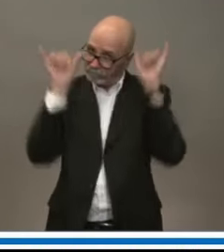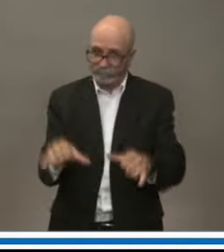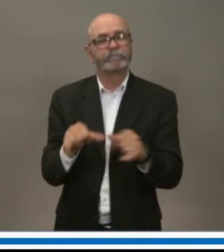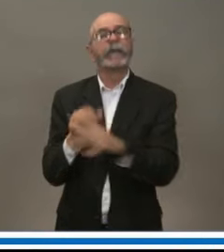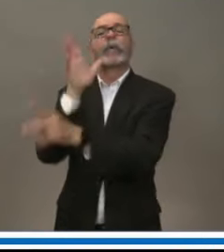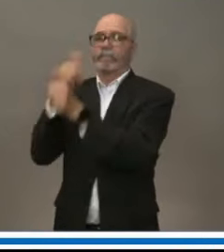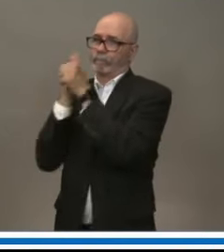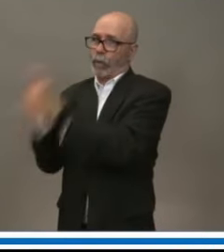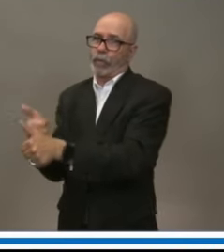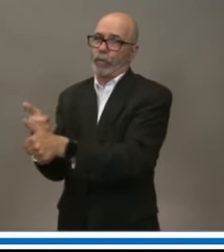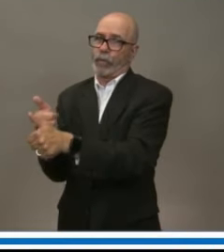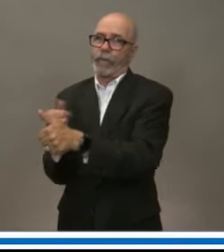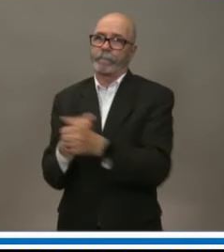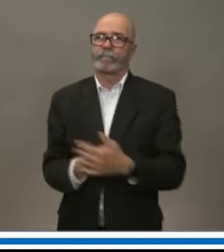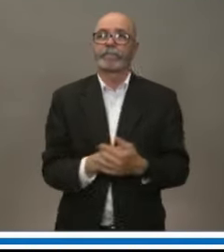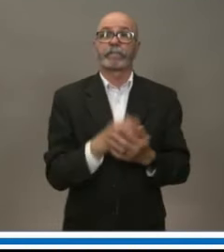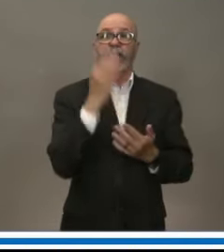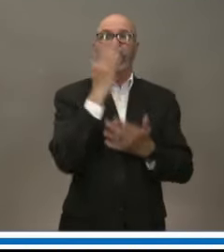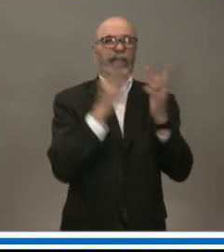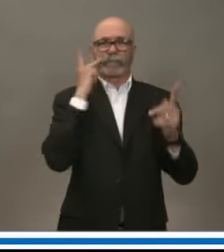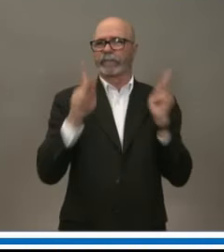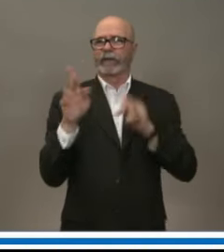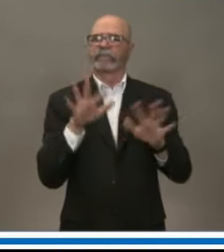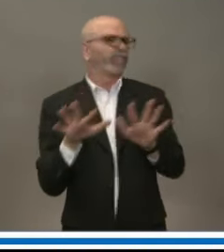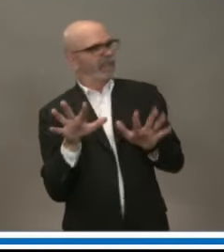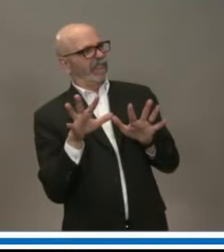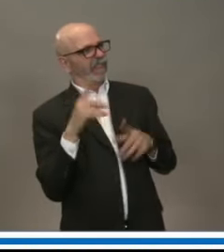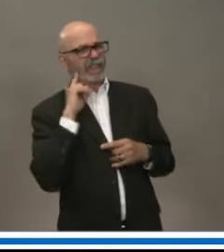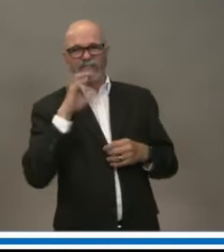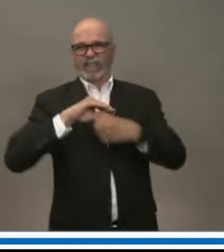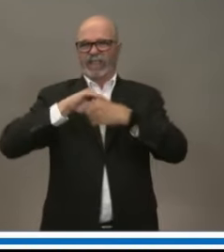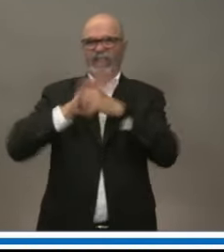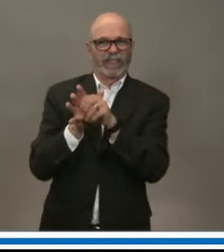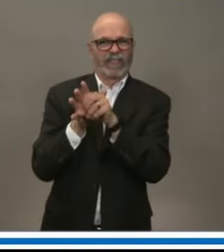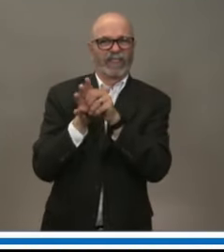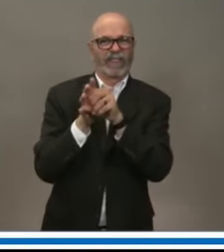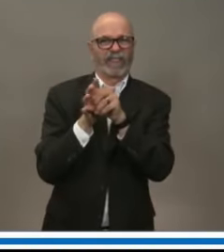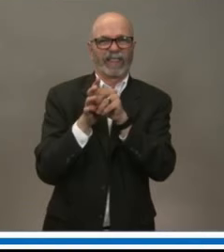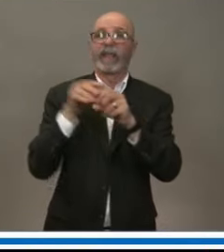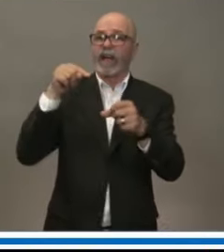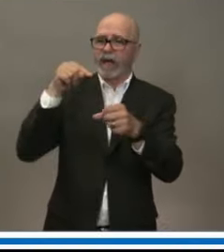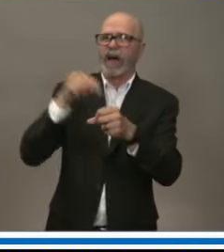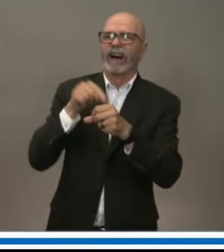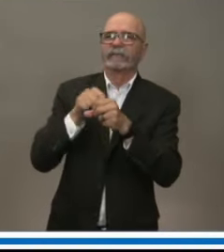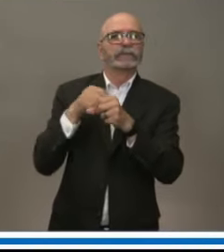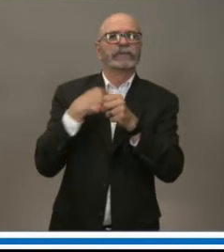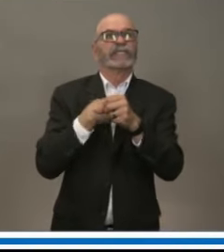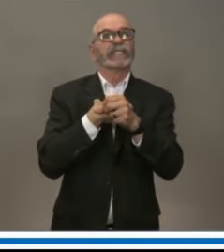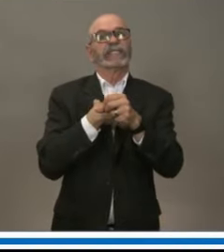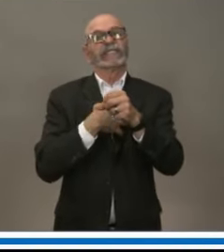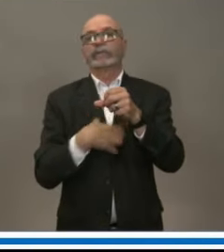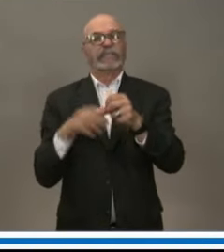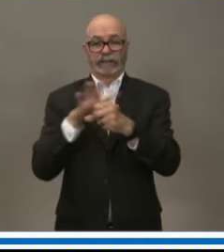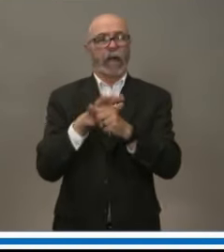confusion. COVID will eventually leave our province, and it can't leave anytime soon enough for me. But while it's